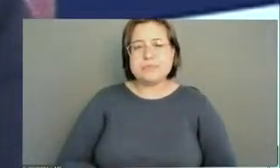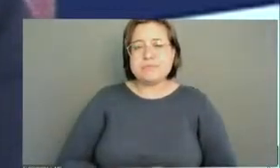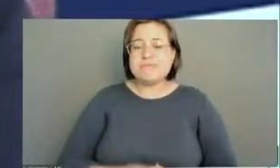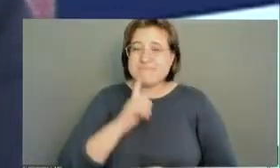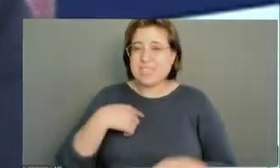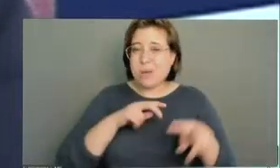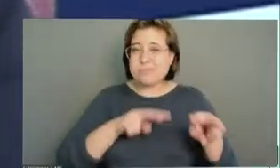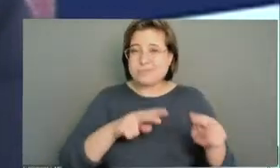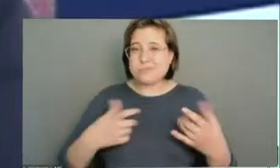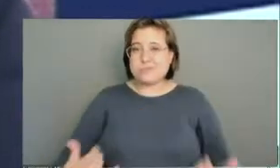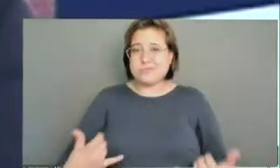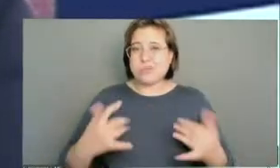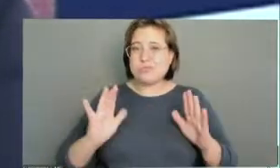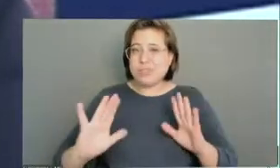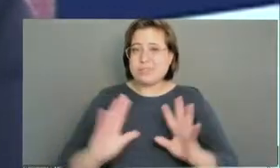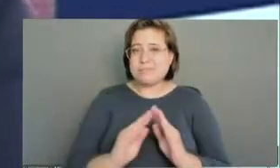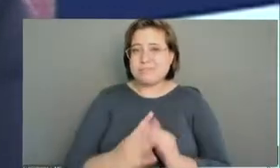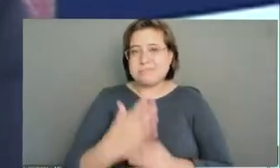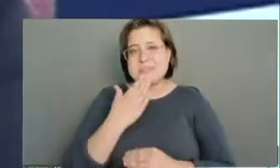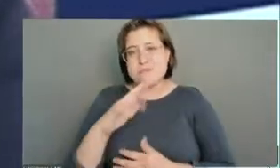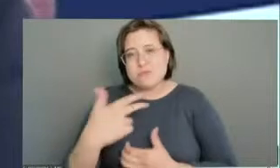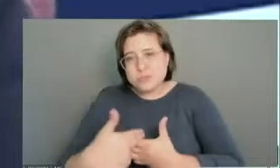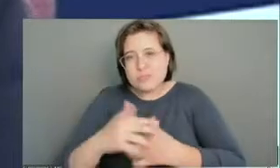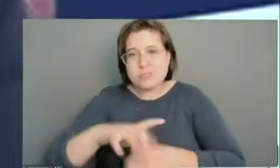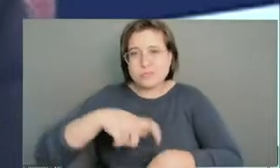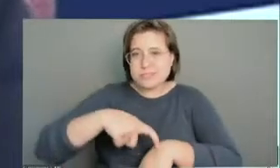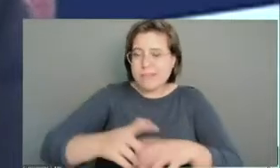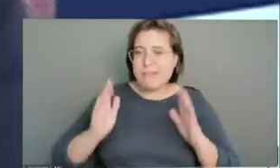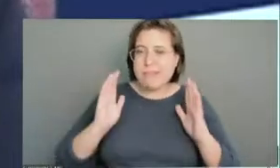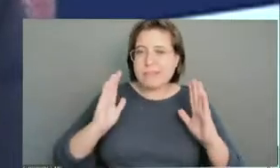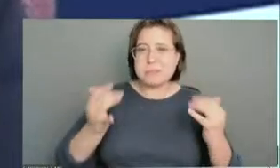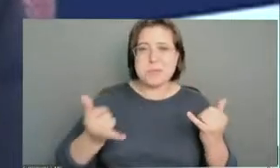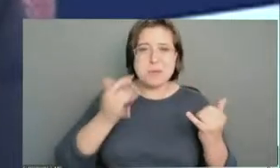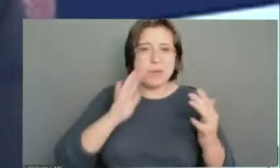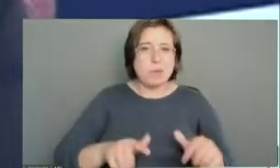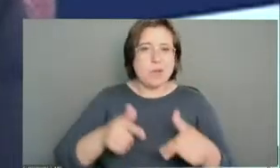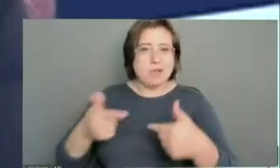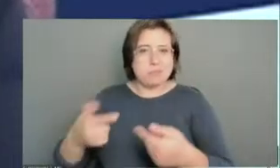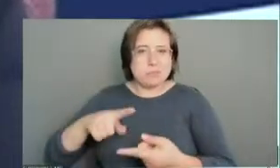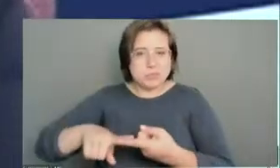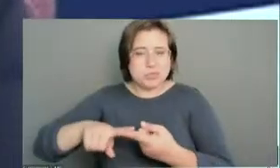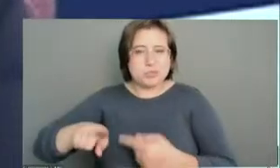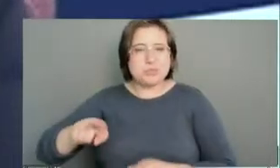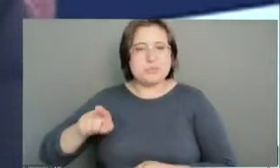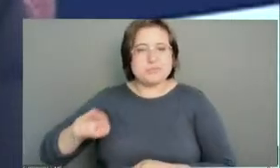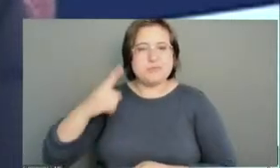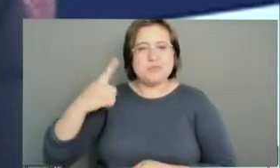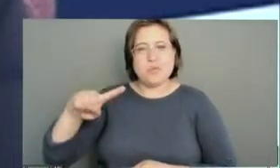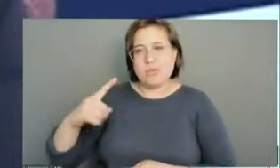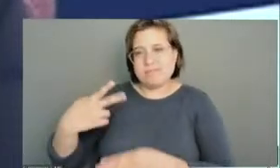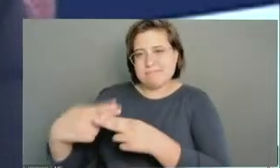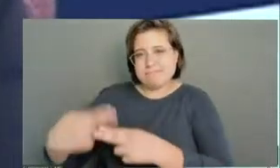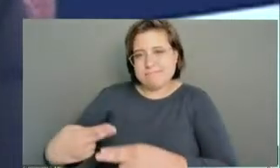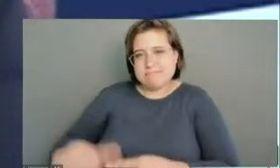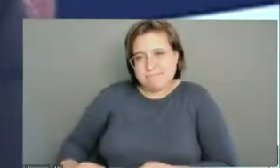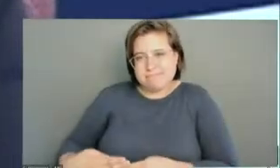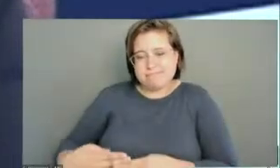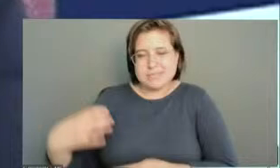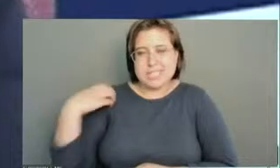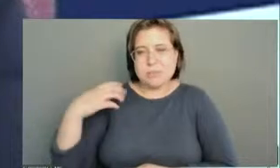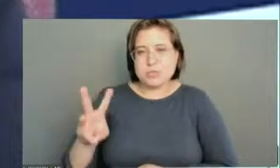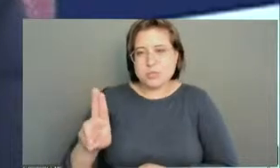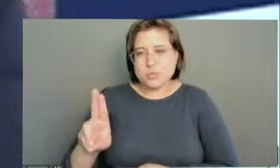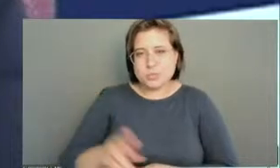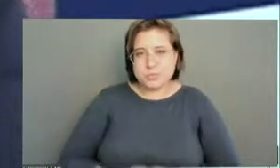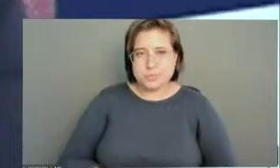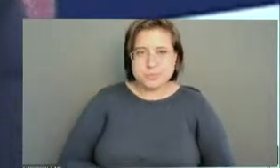Thank you so much for joining and for your time and attention. Now I'll turn it back over to you for the roll call, Captain Wu.